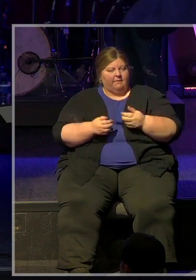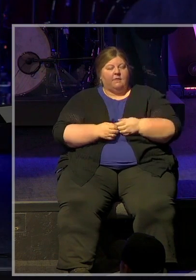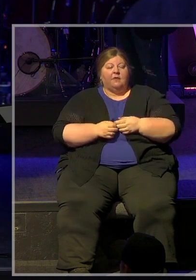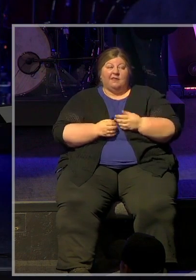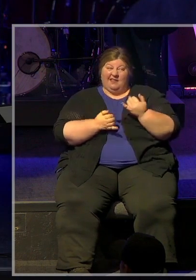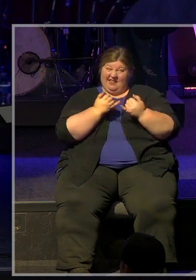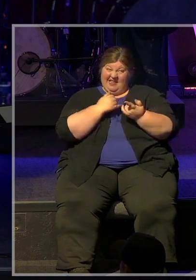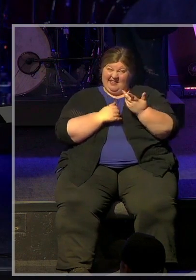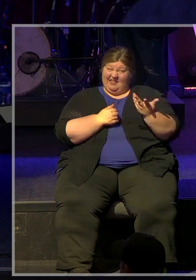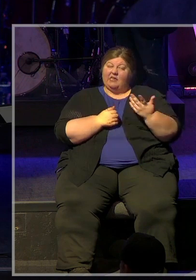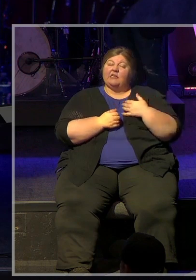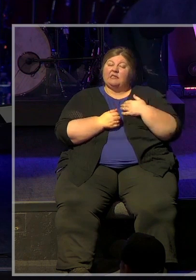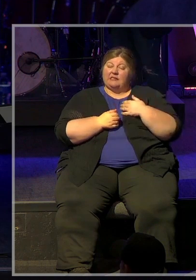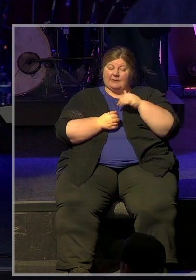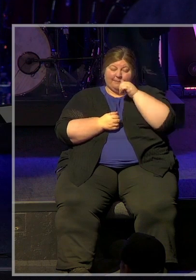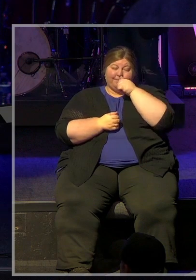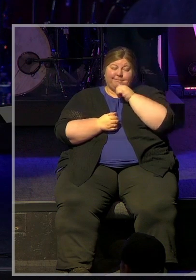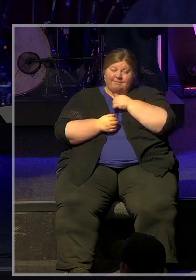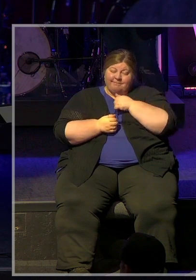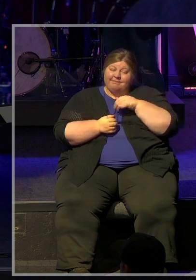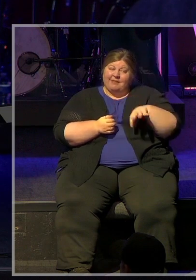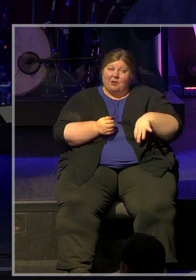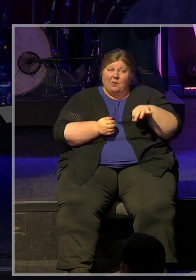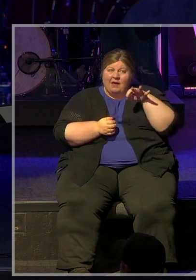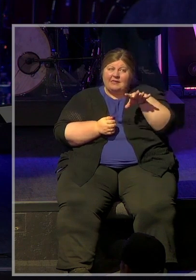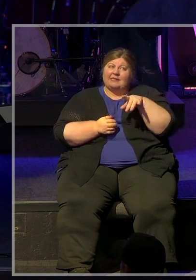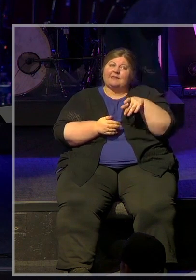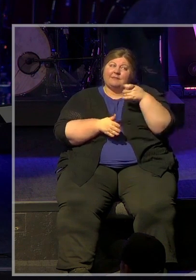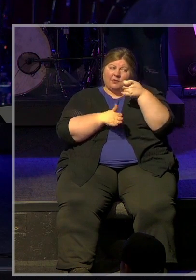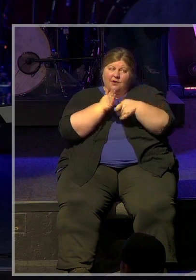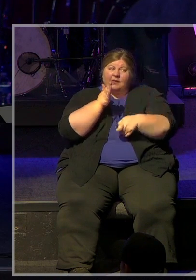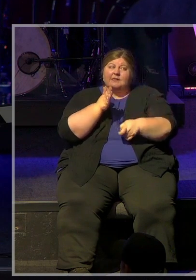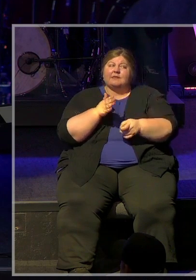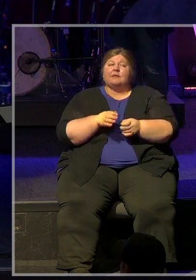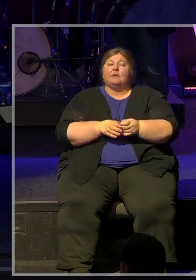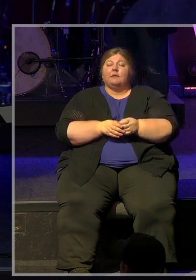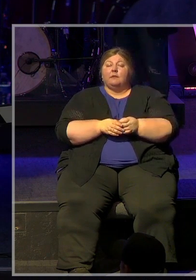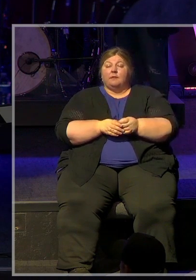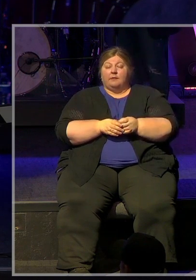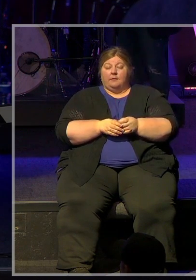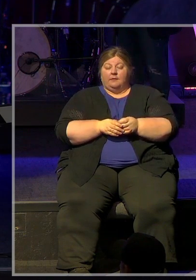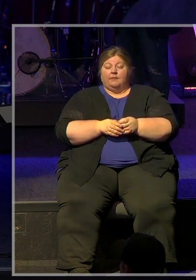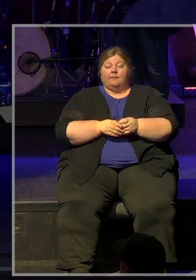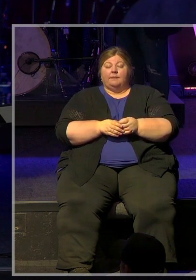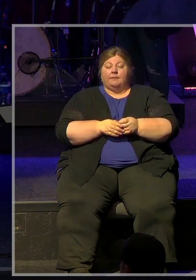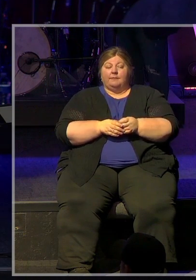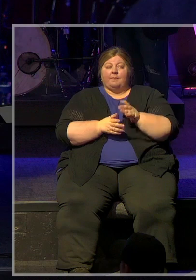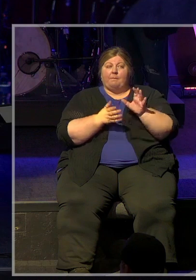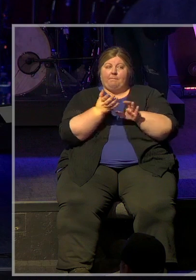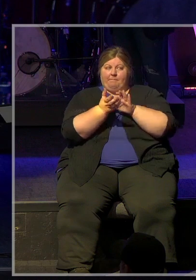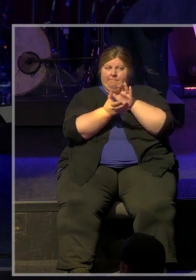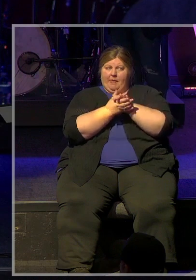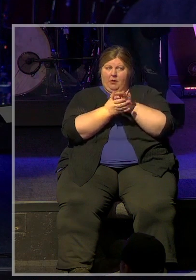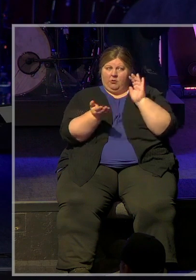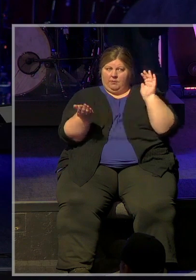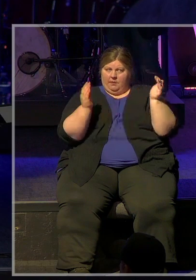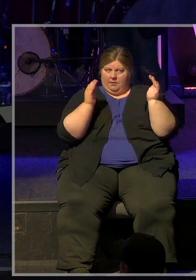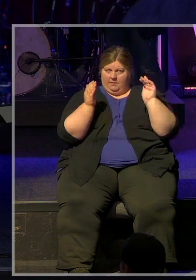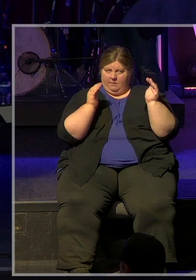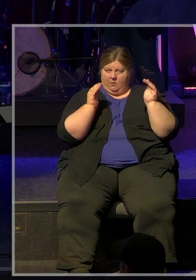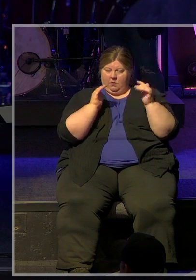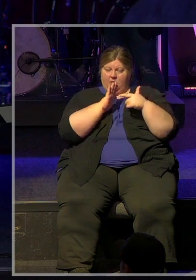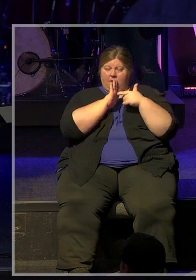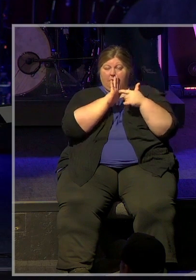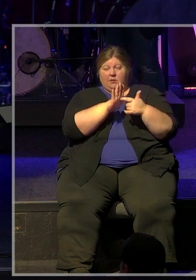you. It costs you. Marriage is a metaphor. It points to the